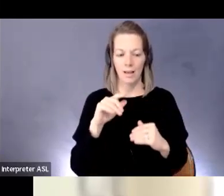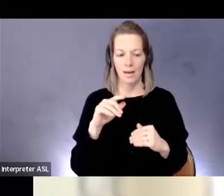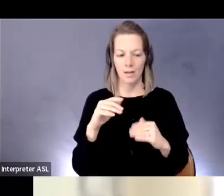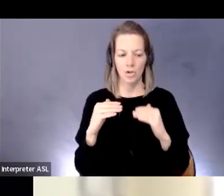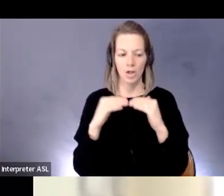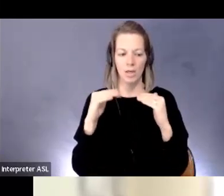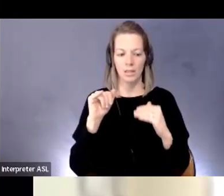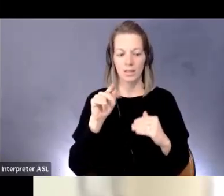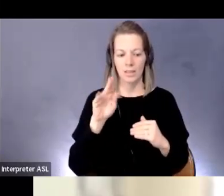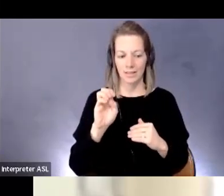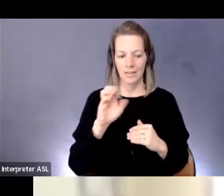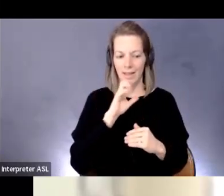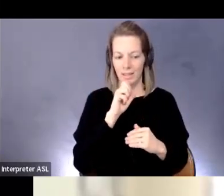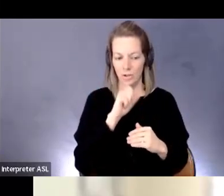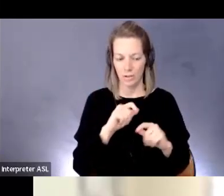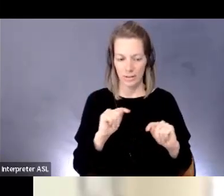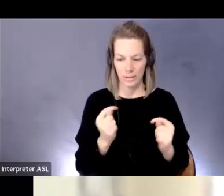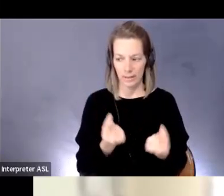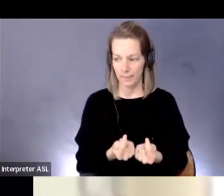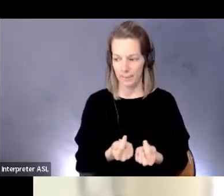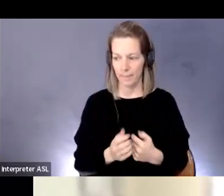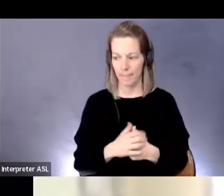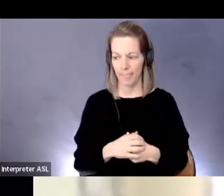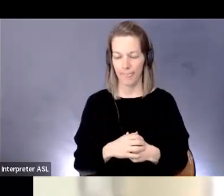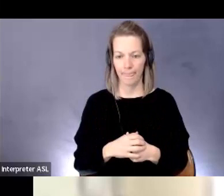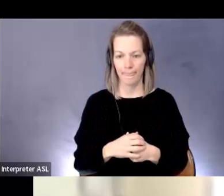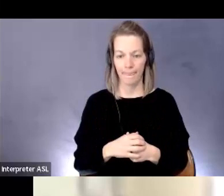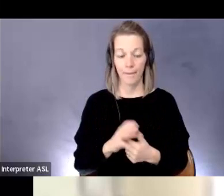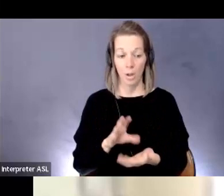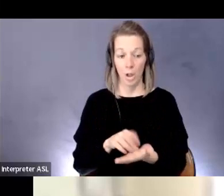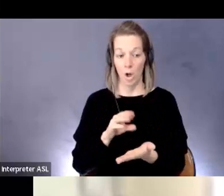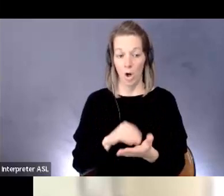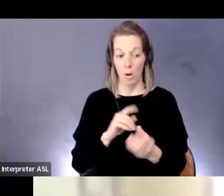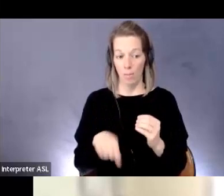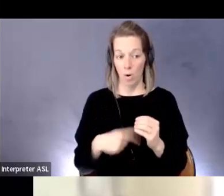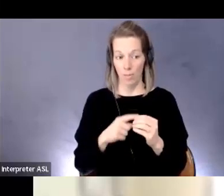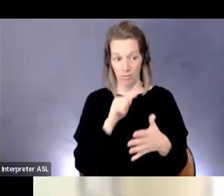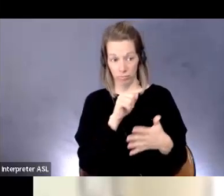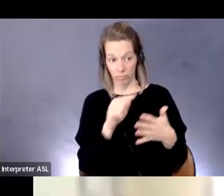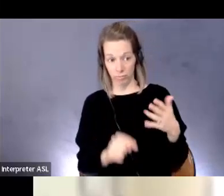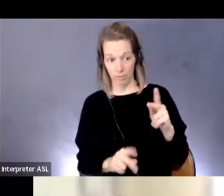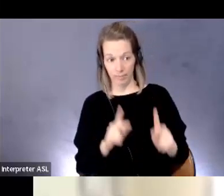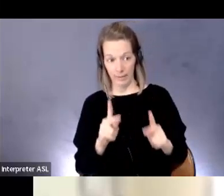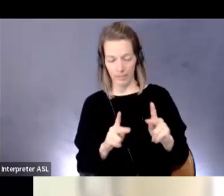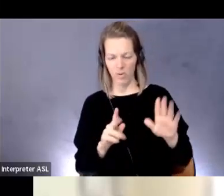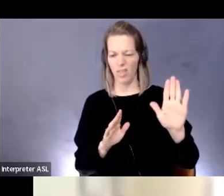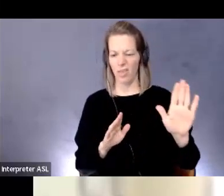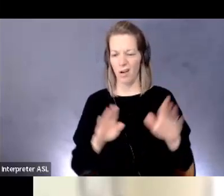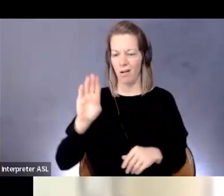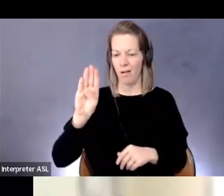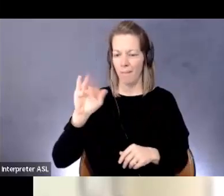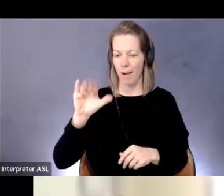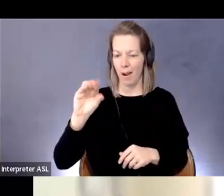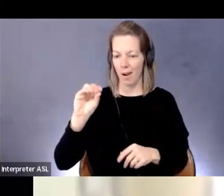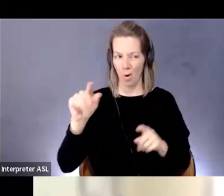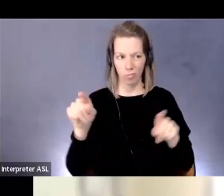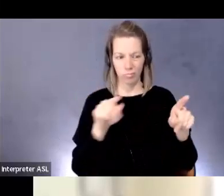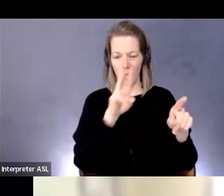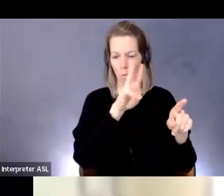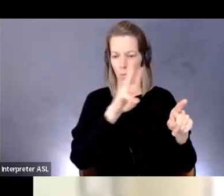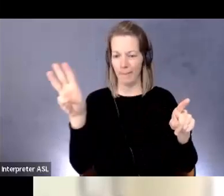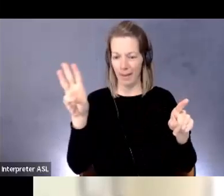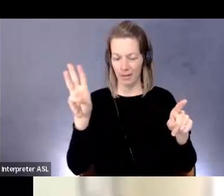at Justice and Aging. To learn more about any of these experts, you can access their bios on the AAC Counts